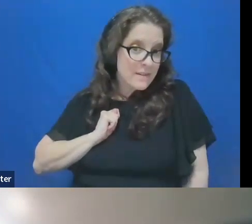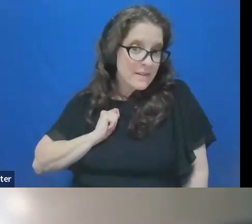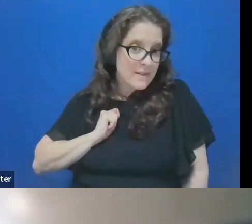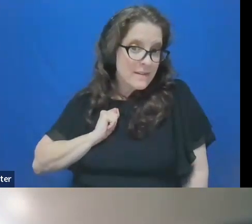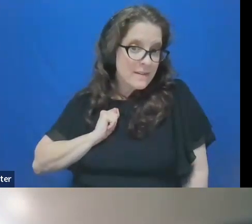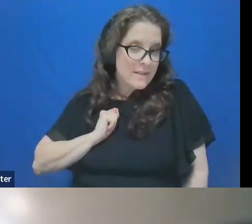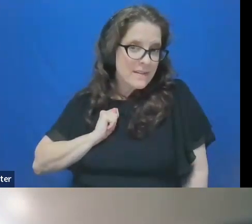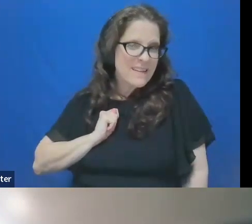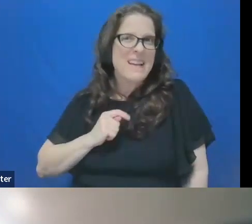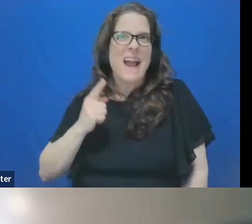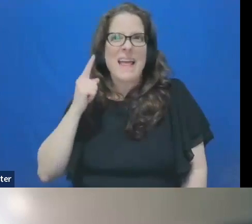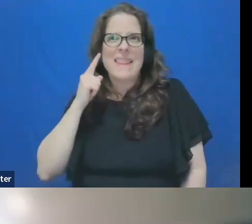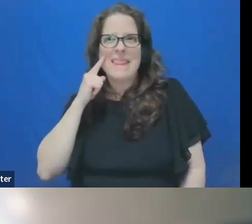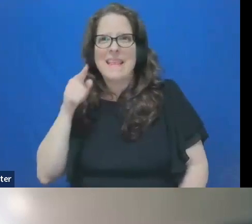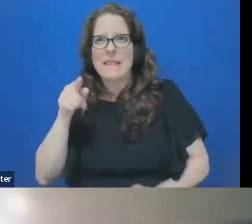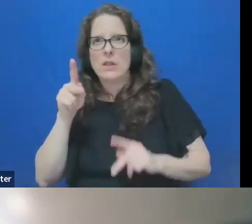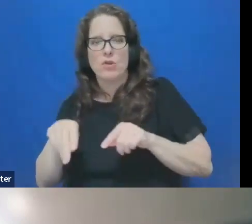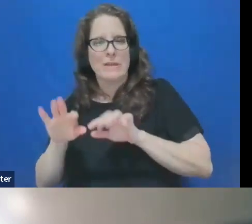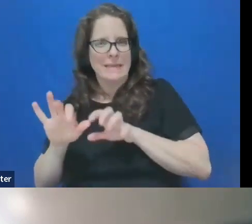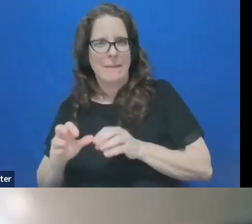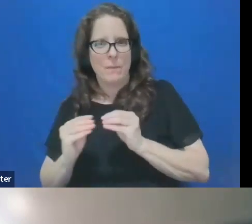I think they're clarifying.